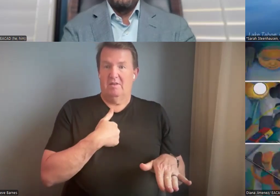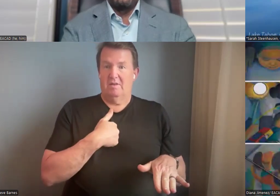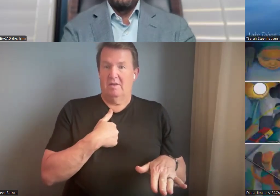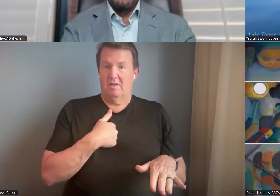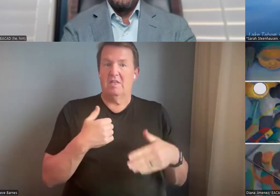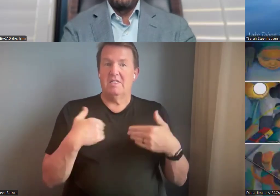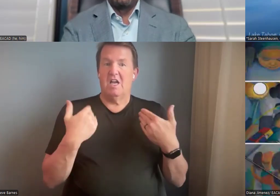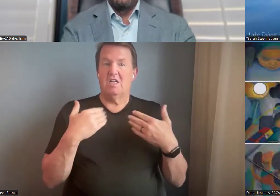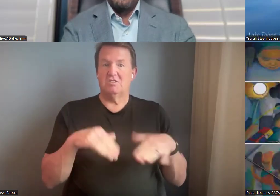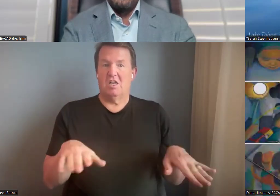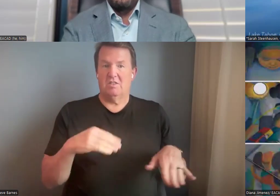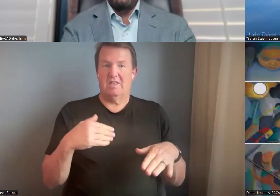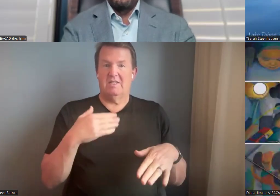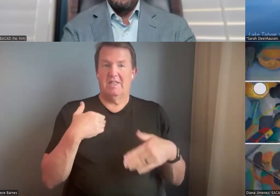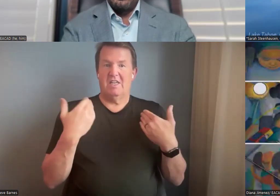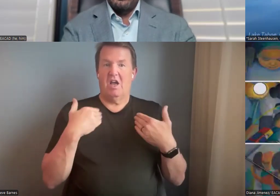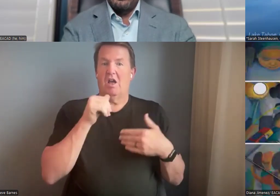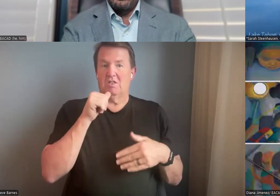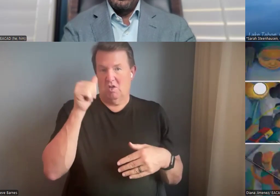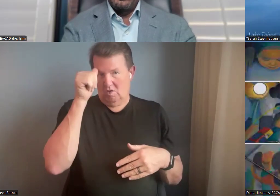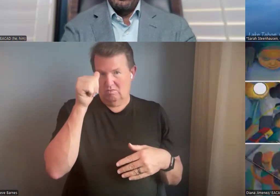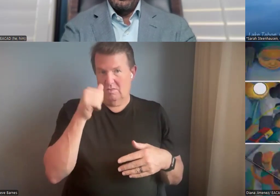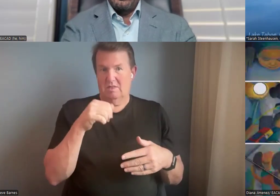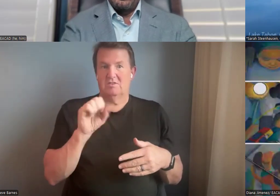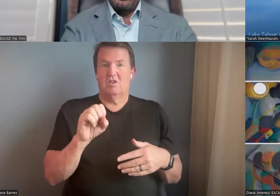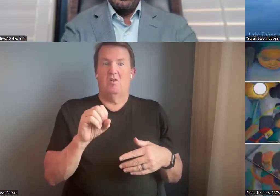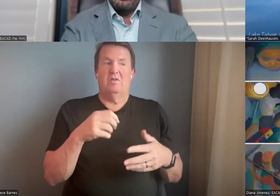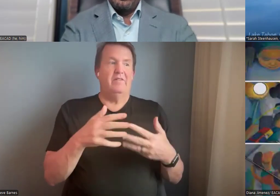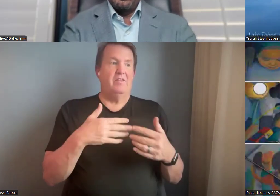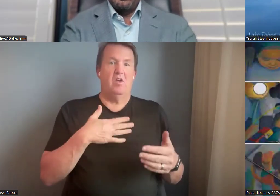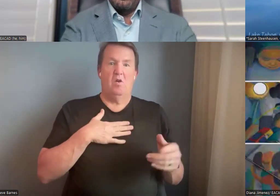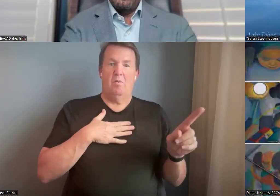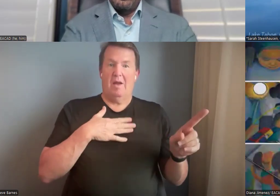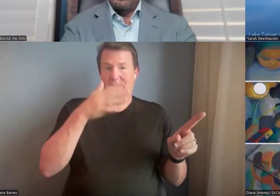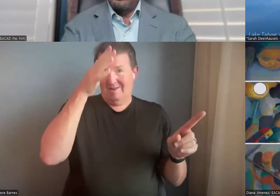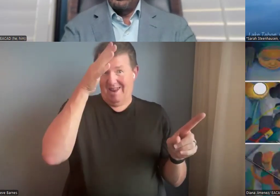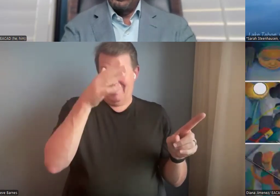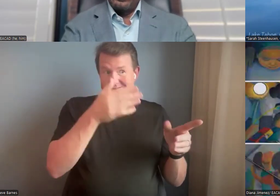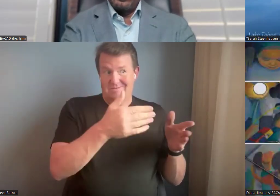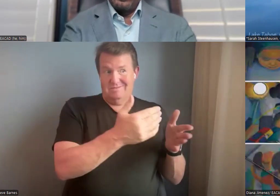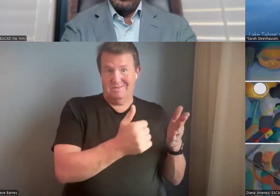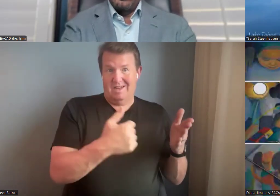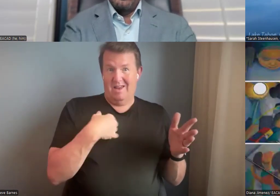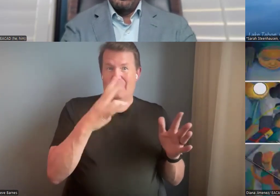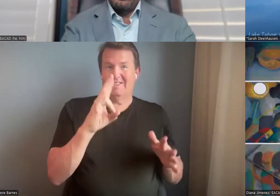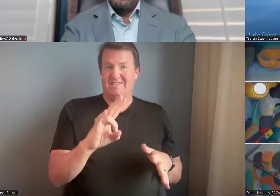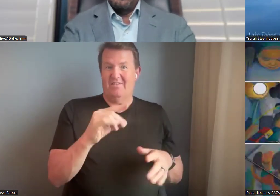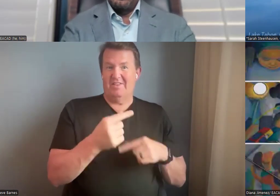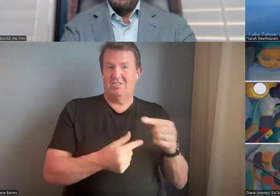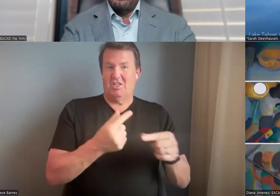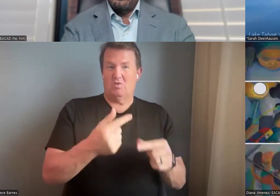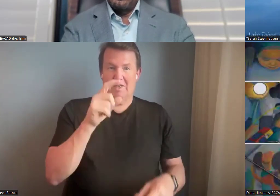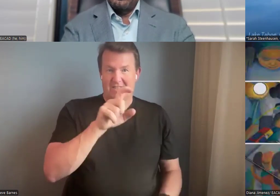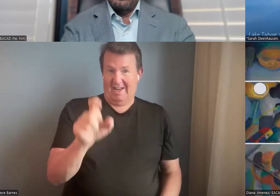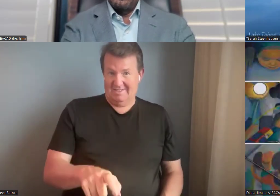young adult. And so even though on my dad's side, I'm seventh generation Texan, we were part of Texas